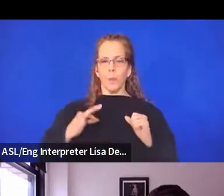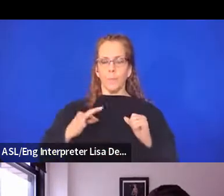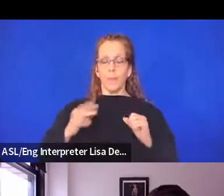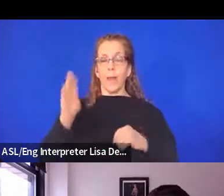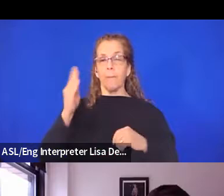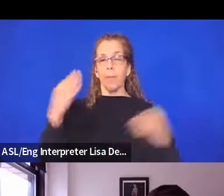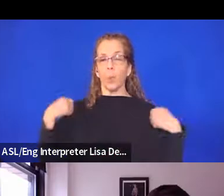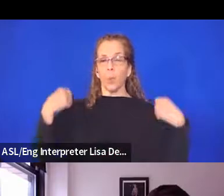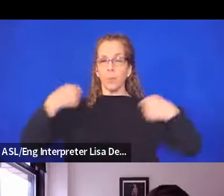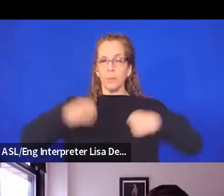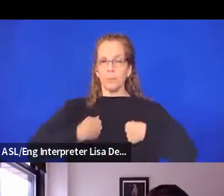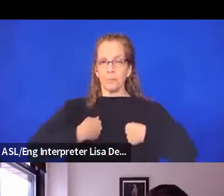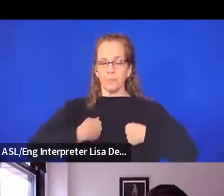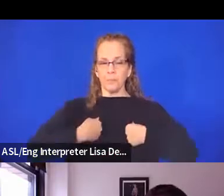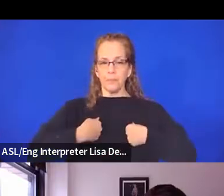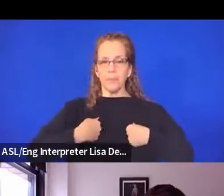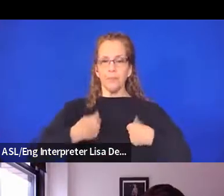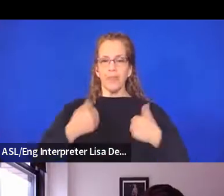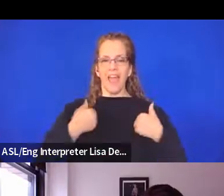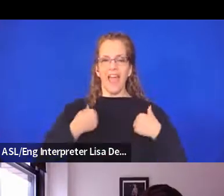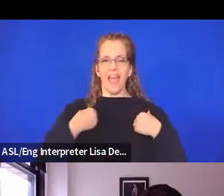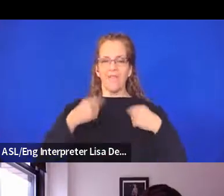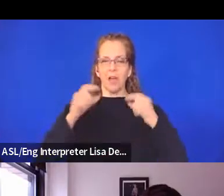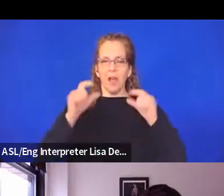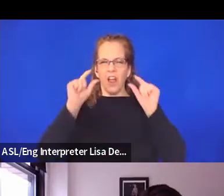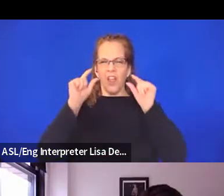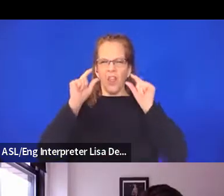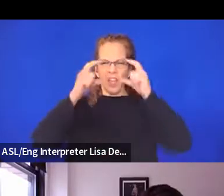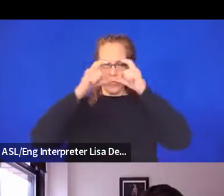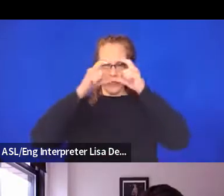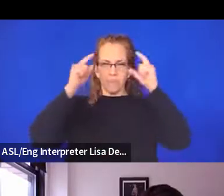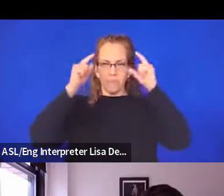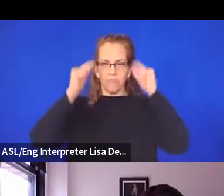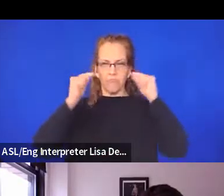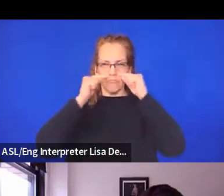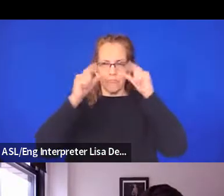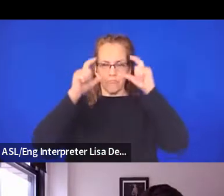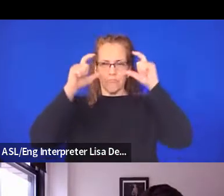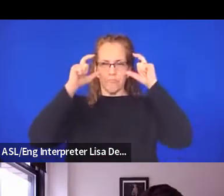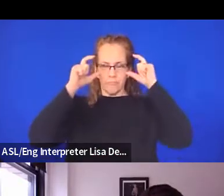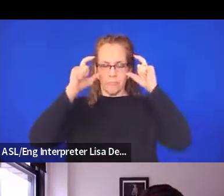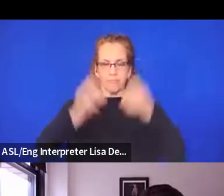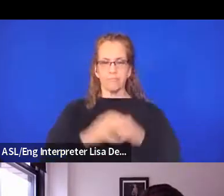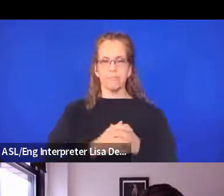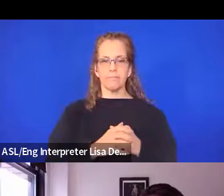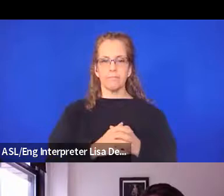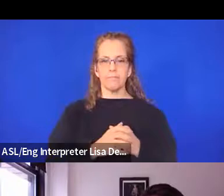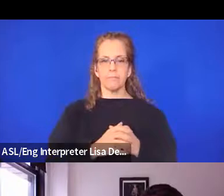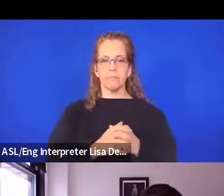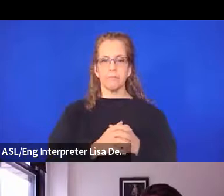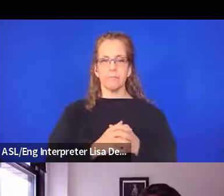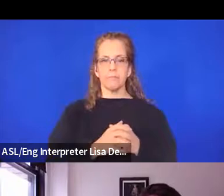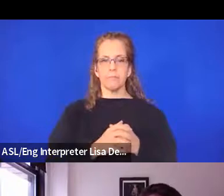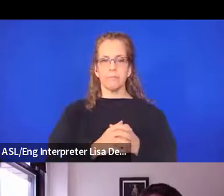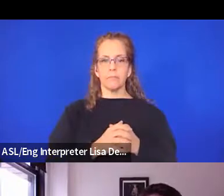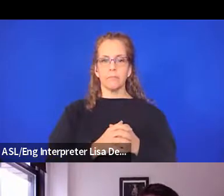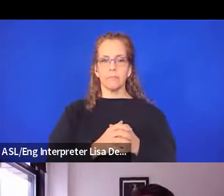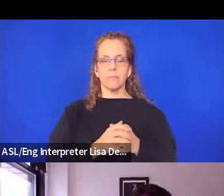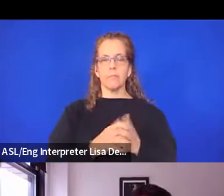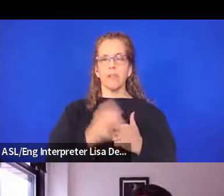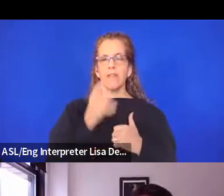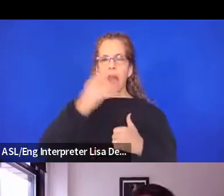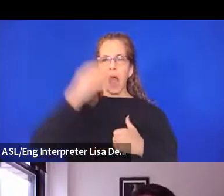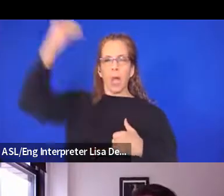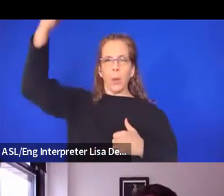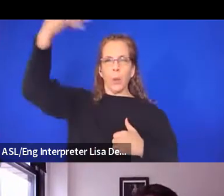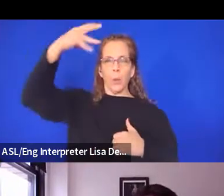that. And I have thick square-framed glasses on. And I am lit from above